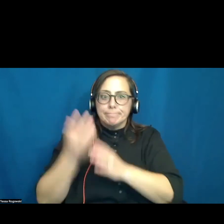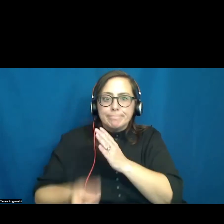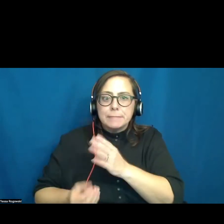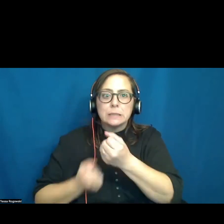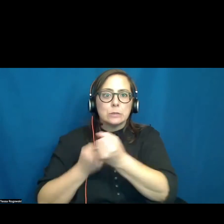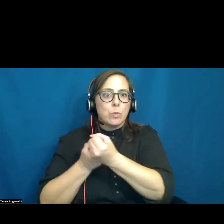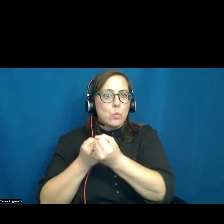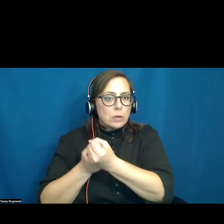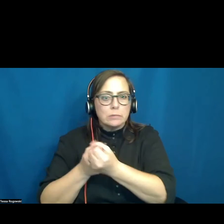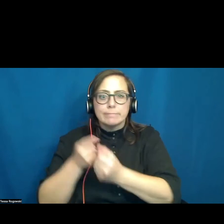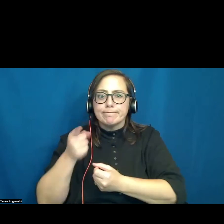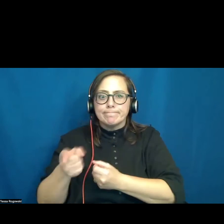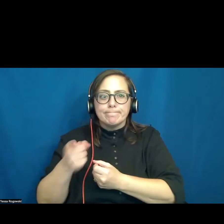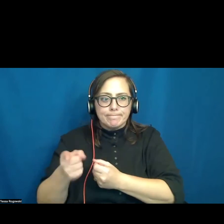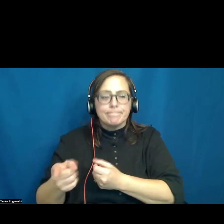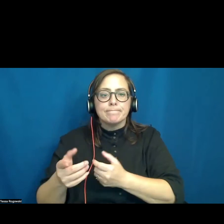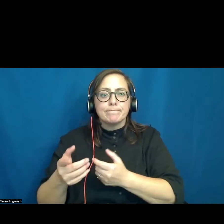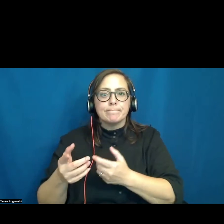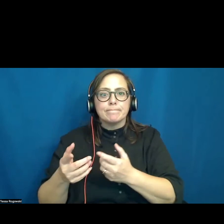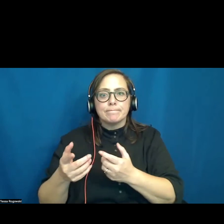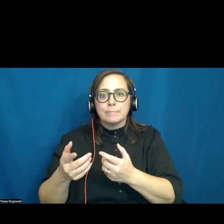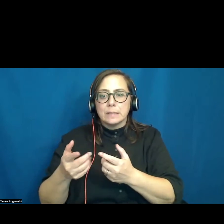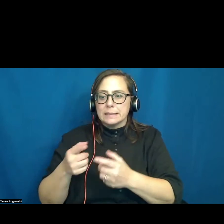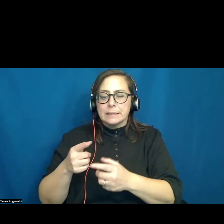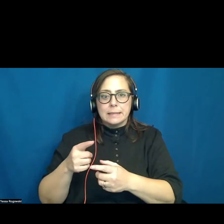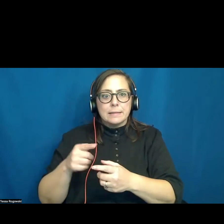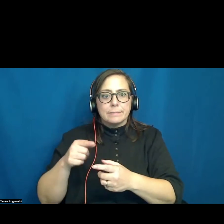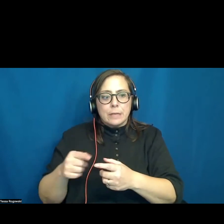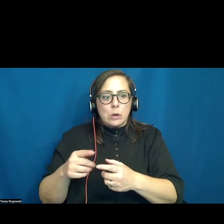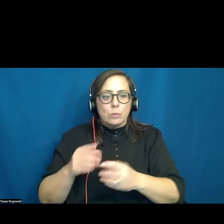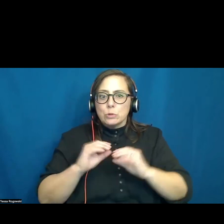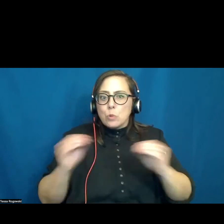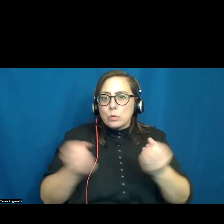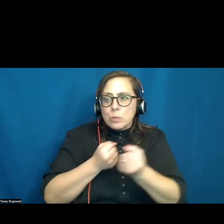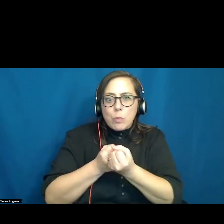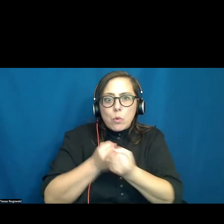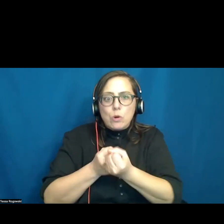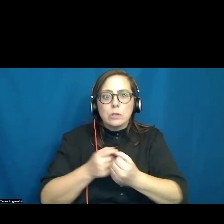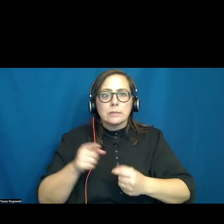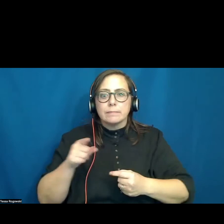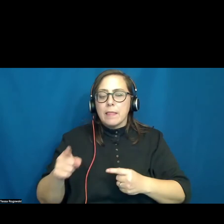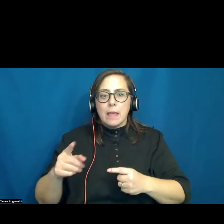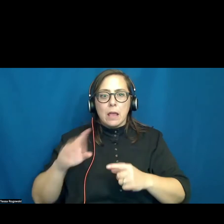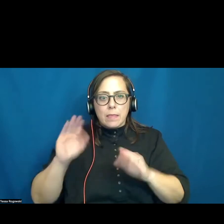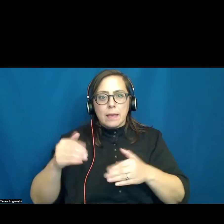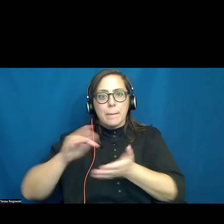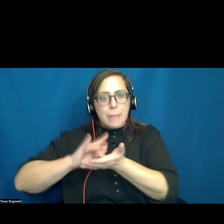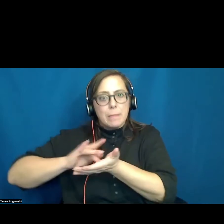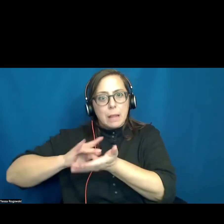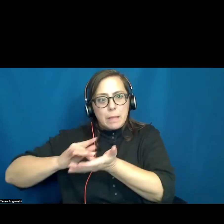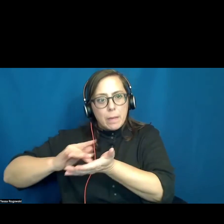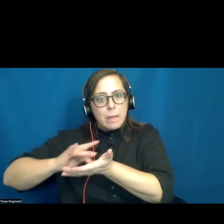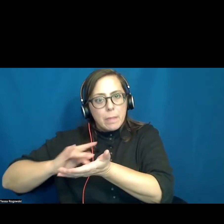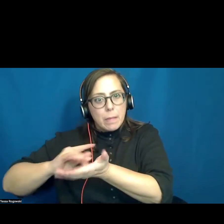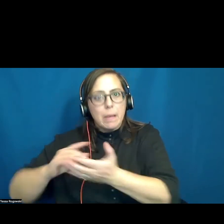struggles is kind of ignored in the medical model, right? And that everyone is kind of clumped. Everyone has a